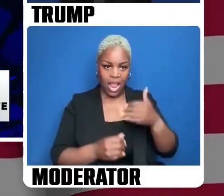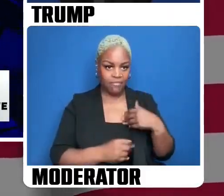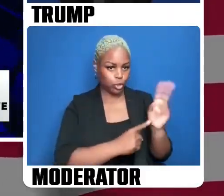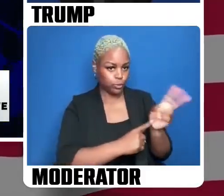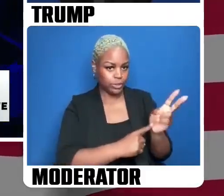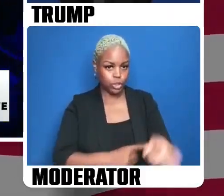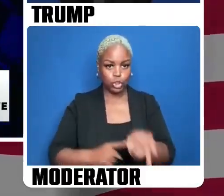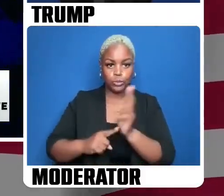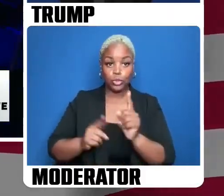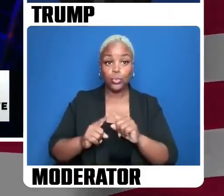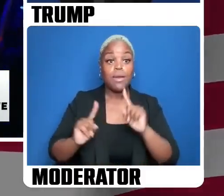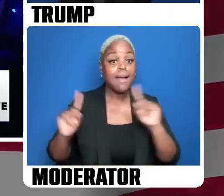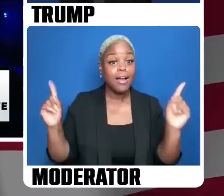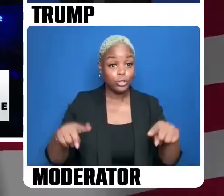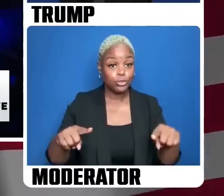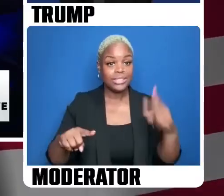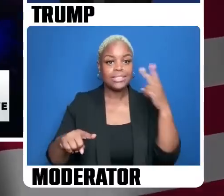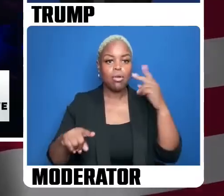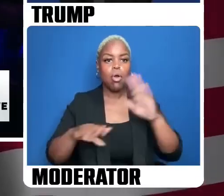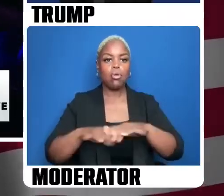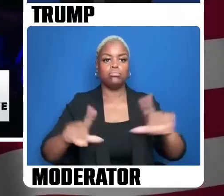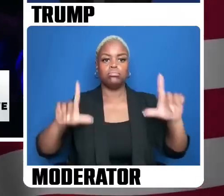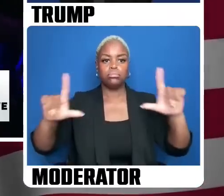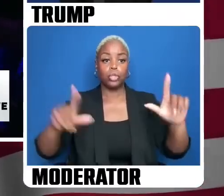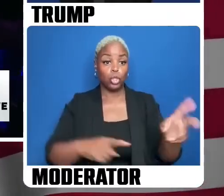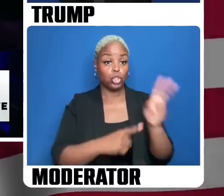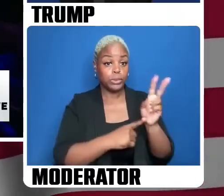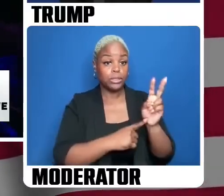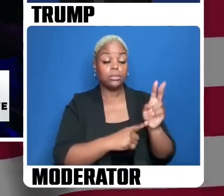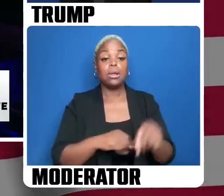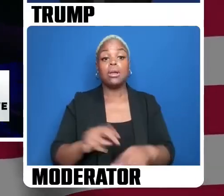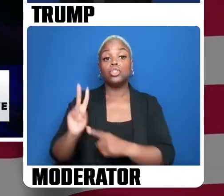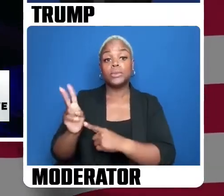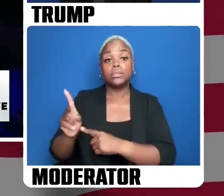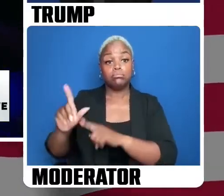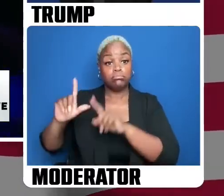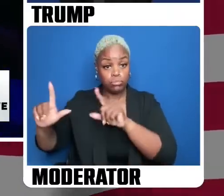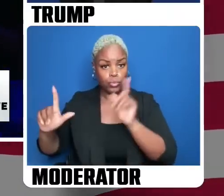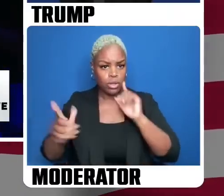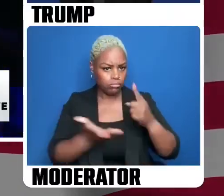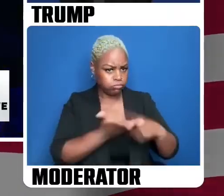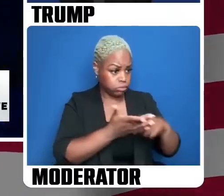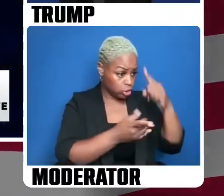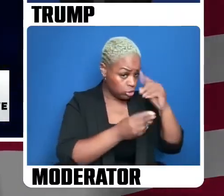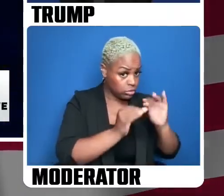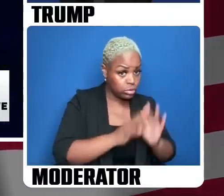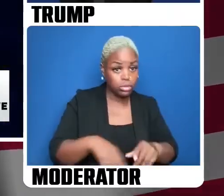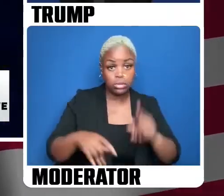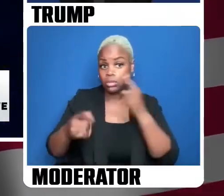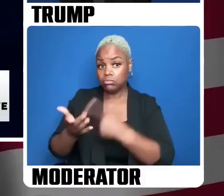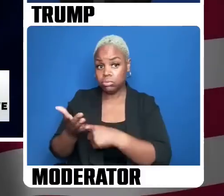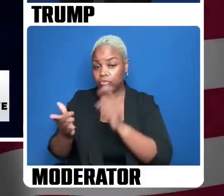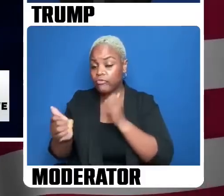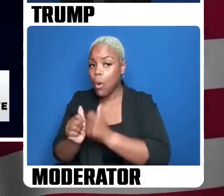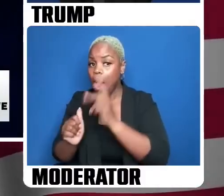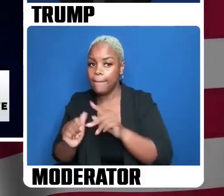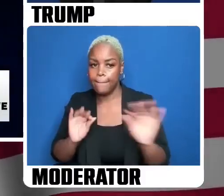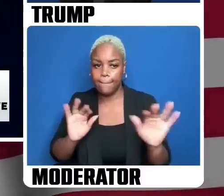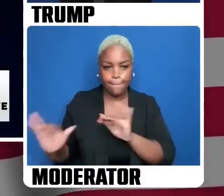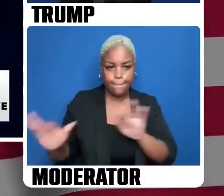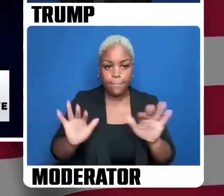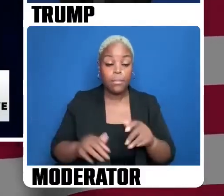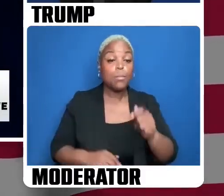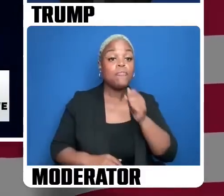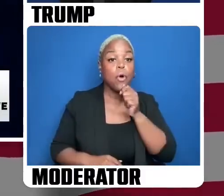2 minutes for rebuttals and 1 minute for follow-ups, clarifications, or responses. Their microphones will only be turned on when it's their turn to speak.